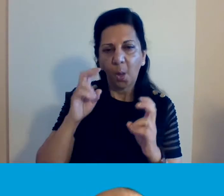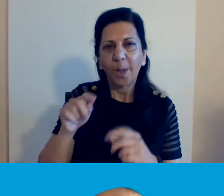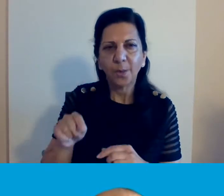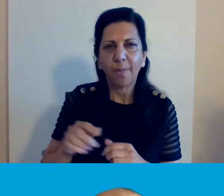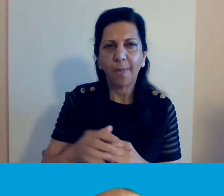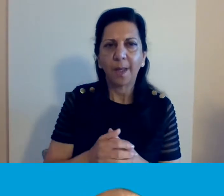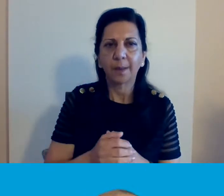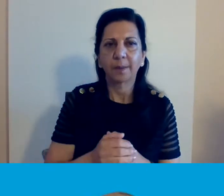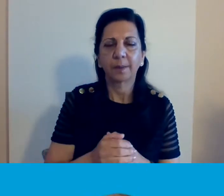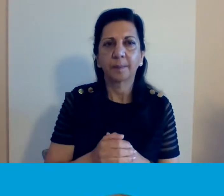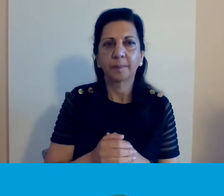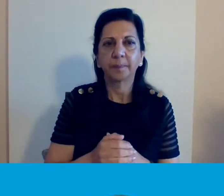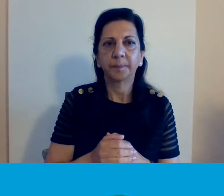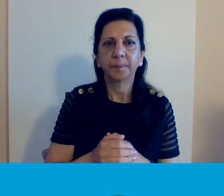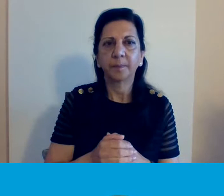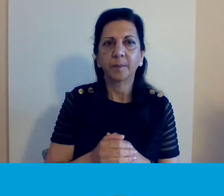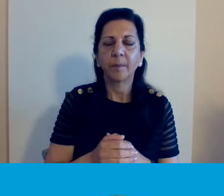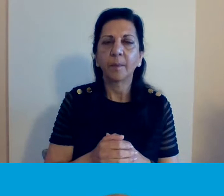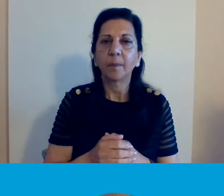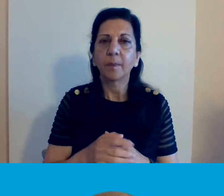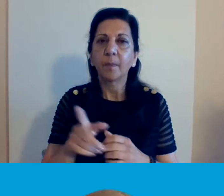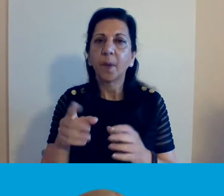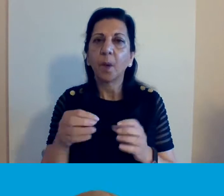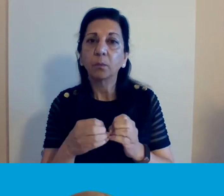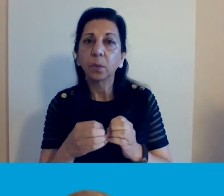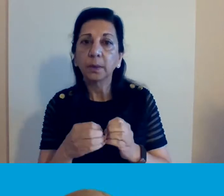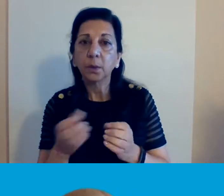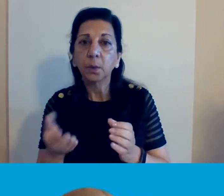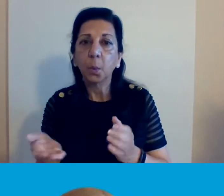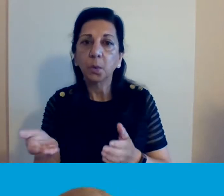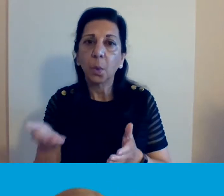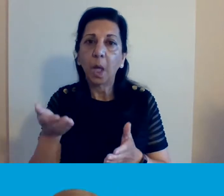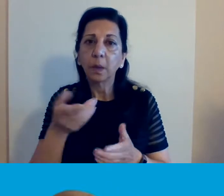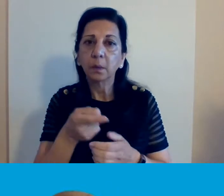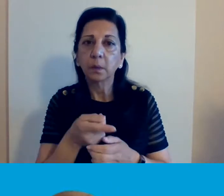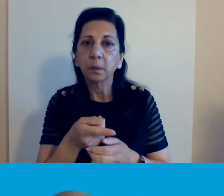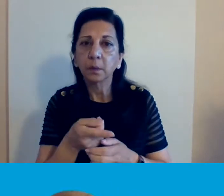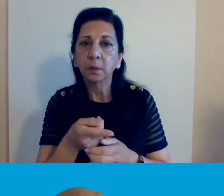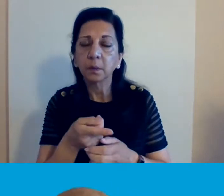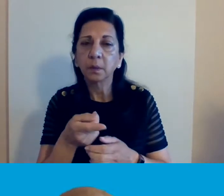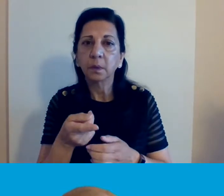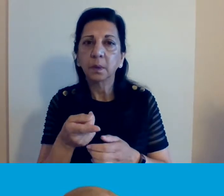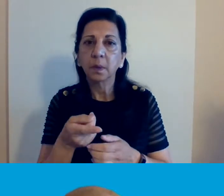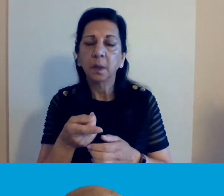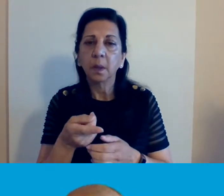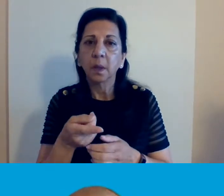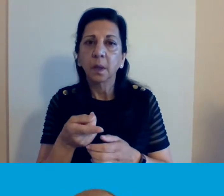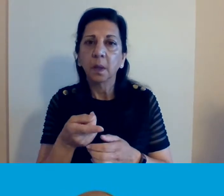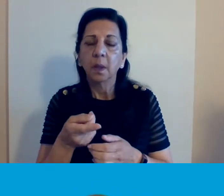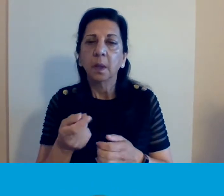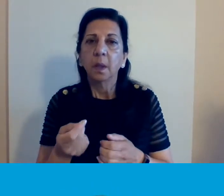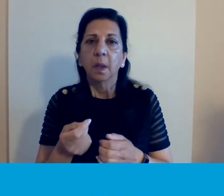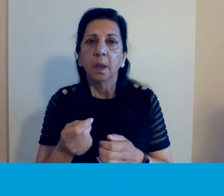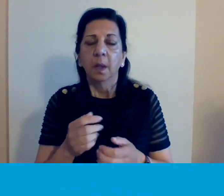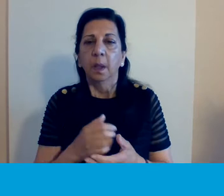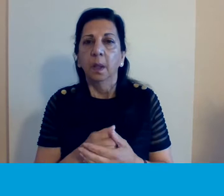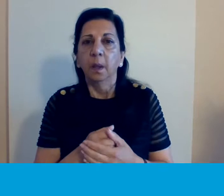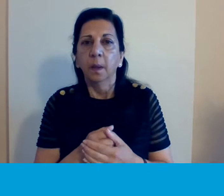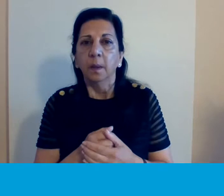dry air cleaning from David. Brigid, do you want to follow anything up there? I'm not sure about the dry air clinic, David, so we'll come back to you on